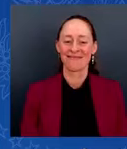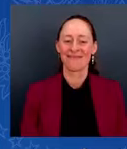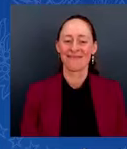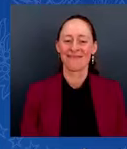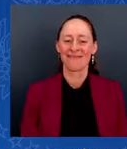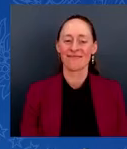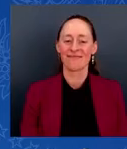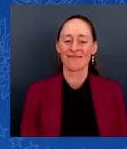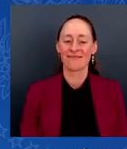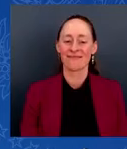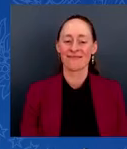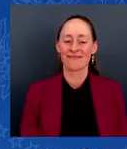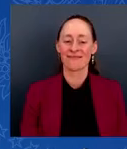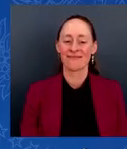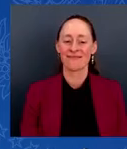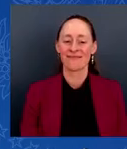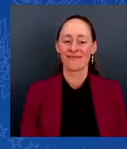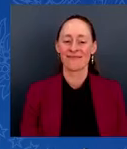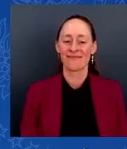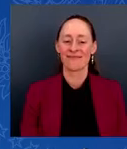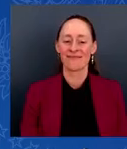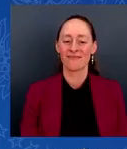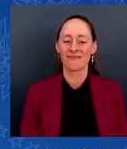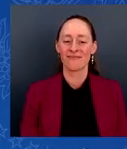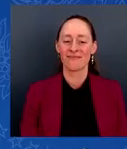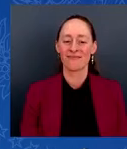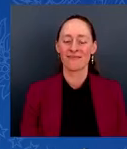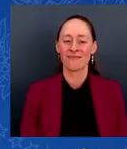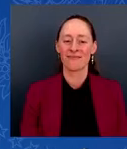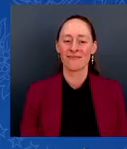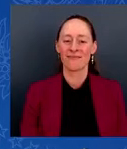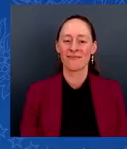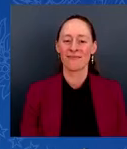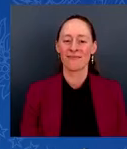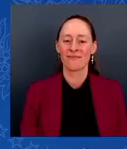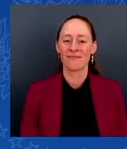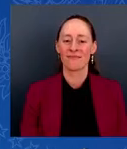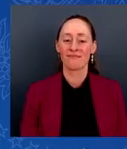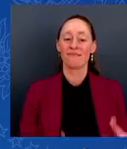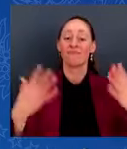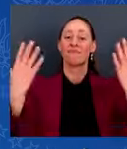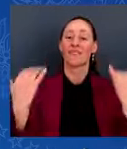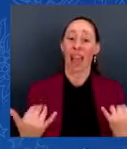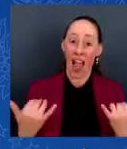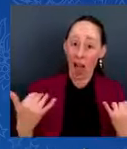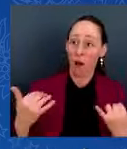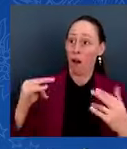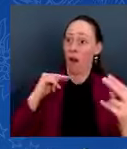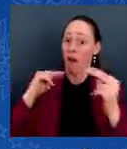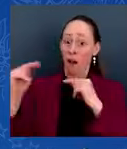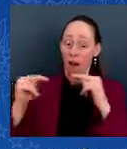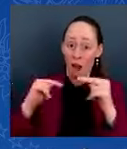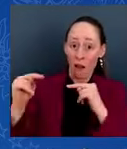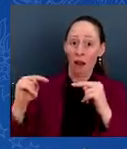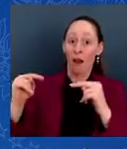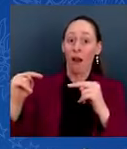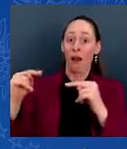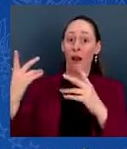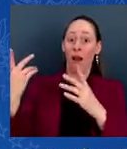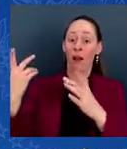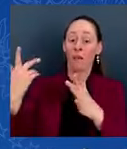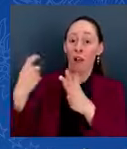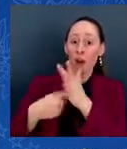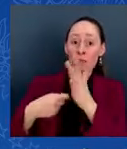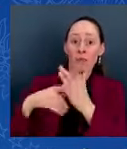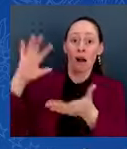And this is to the benefit of not only tens of millions of people on Medicare, but also millions of Americans on Medicare who